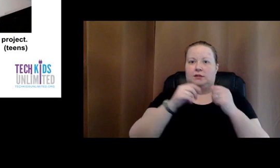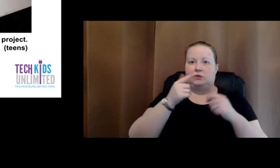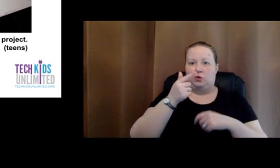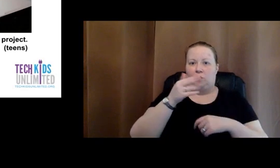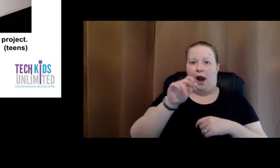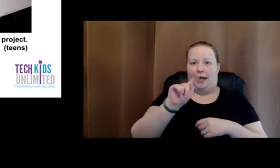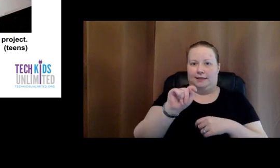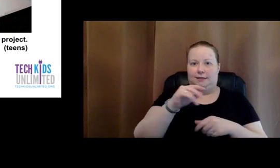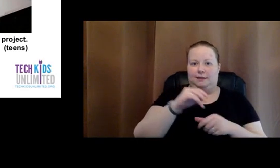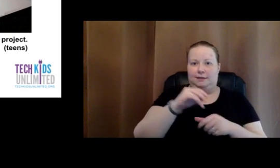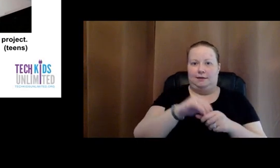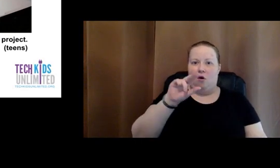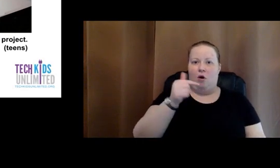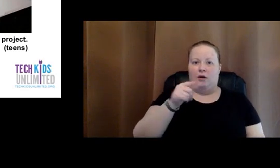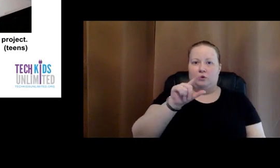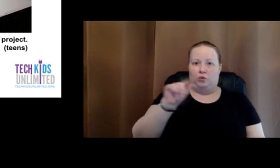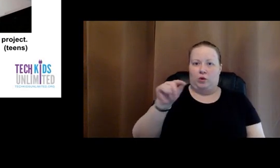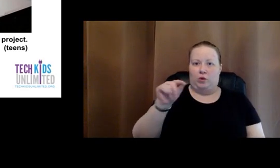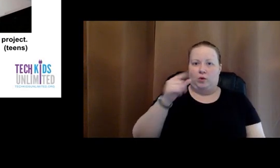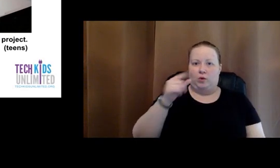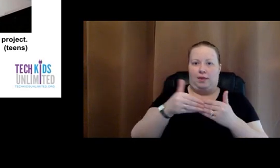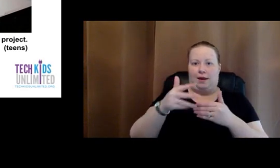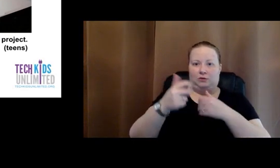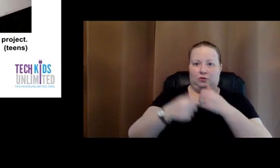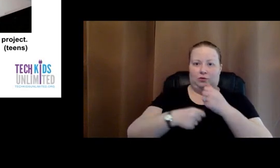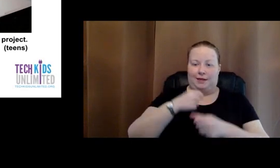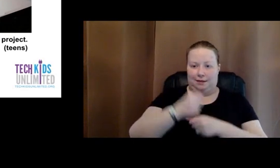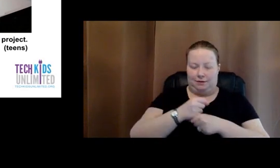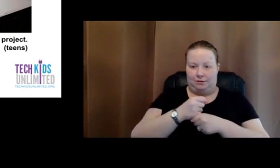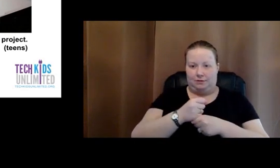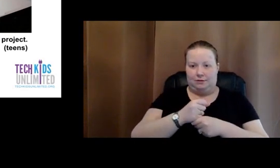August 2020 for the next 3 years.